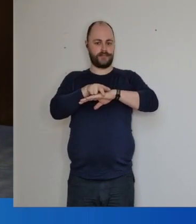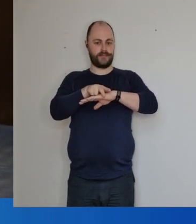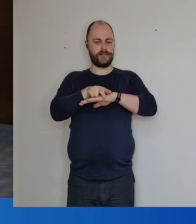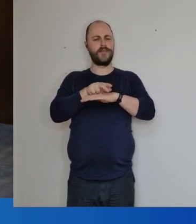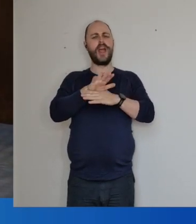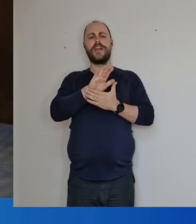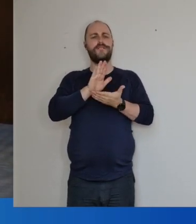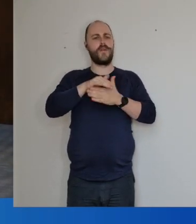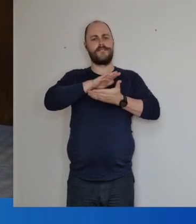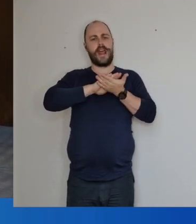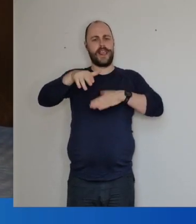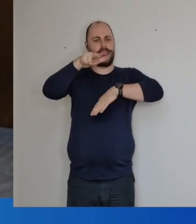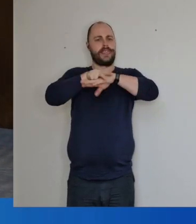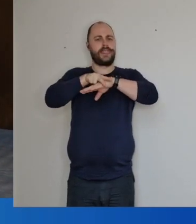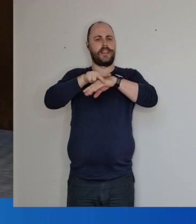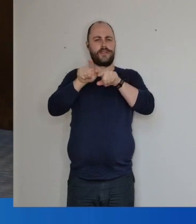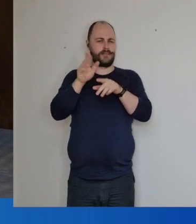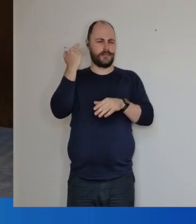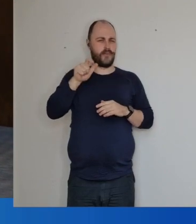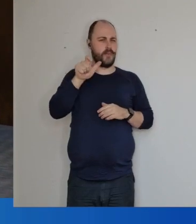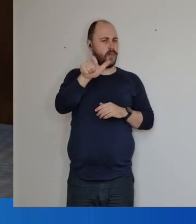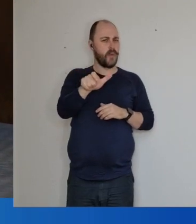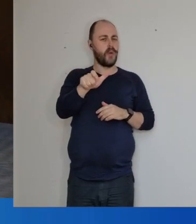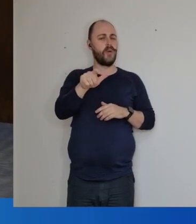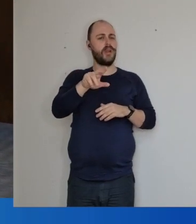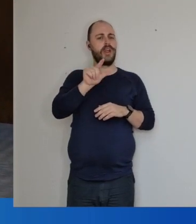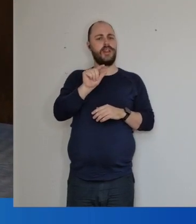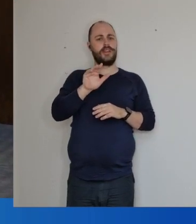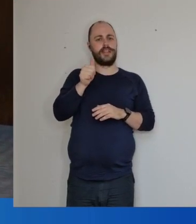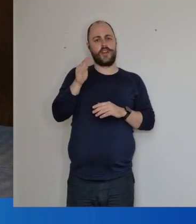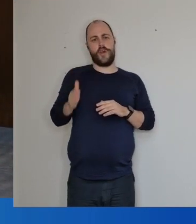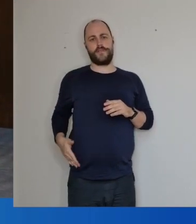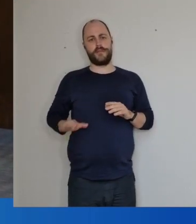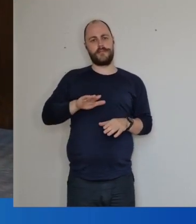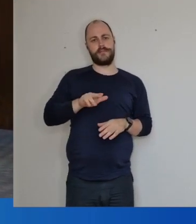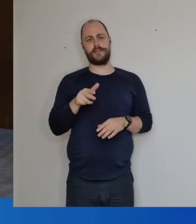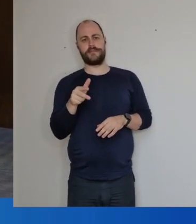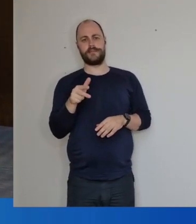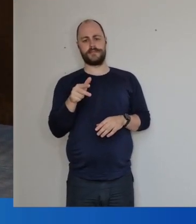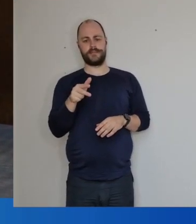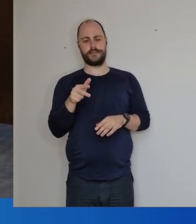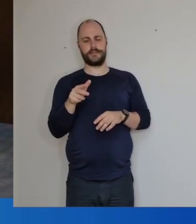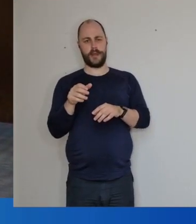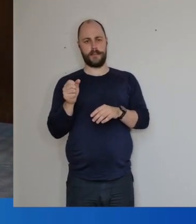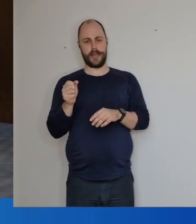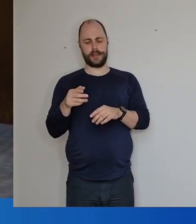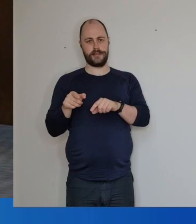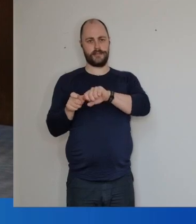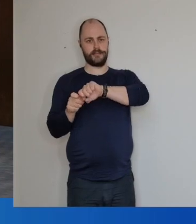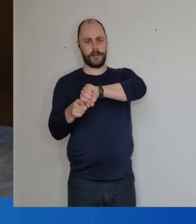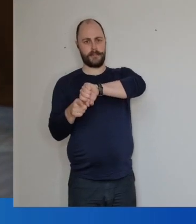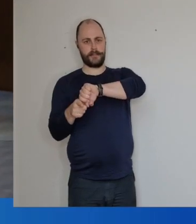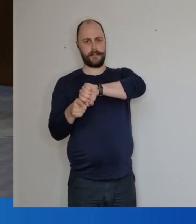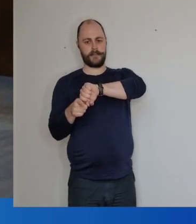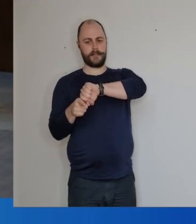lie on your back now, and you're not going to be completely flat as you were with the bridges. You're actually going to lean slightly over to one hip. Then you're going to straighten